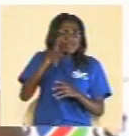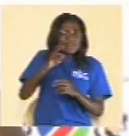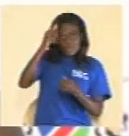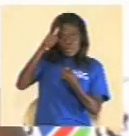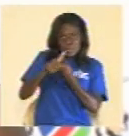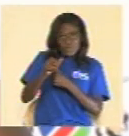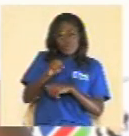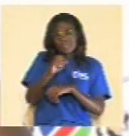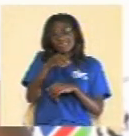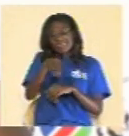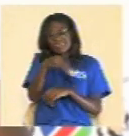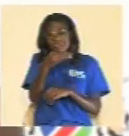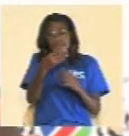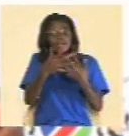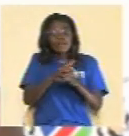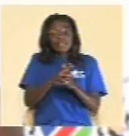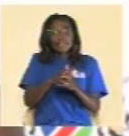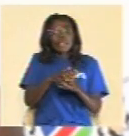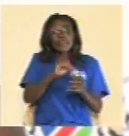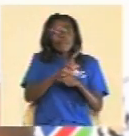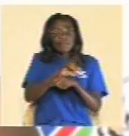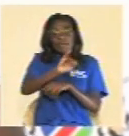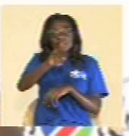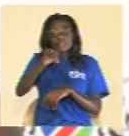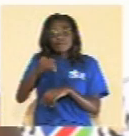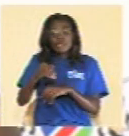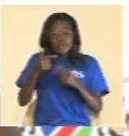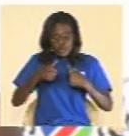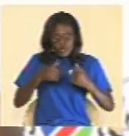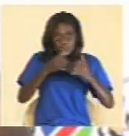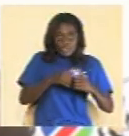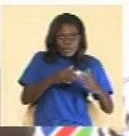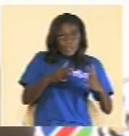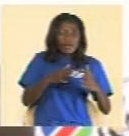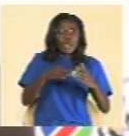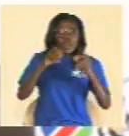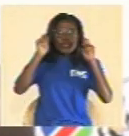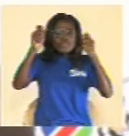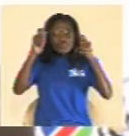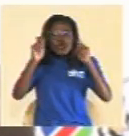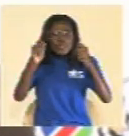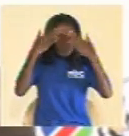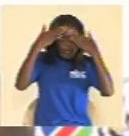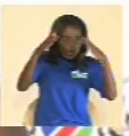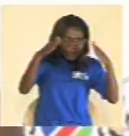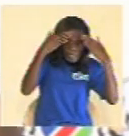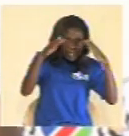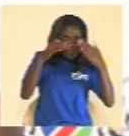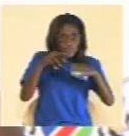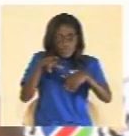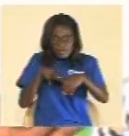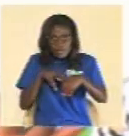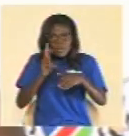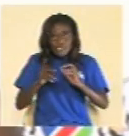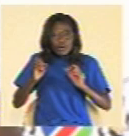of January. In Namibia, we have already started with leprosy awareness in Zambezi as well as in Kavango regions, and of course, leprosy